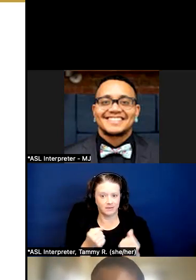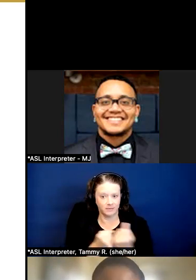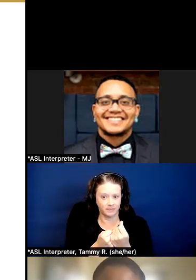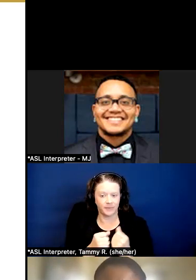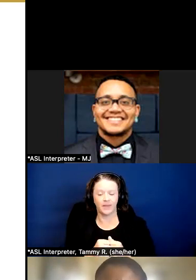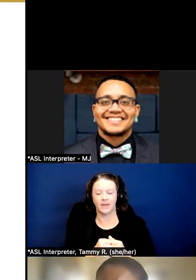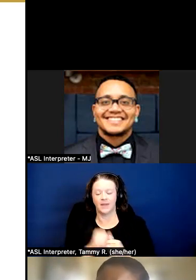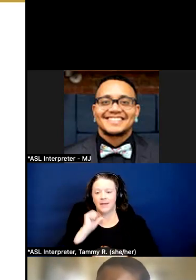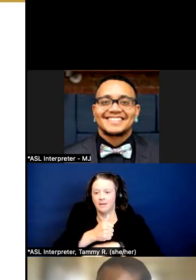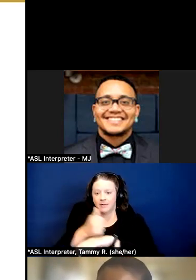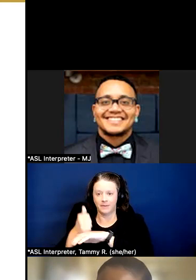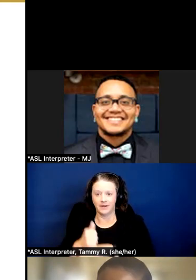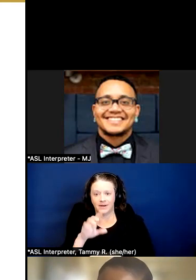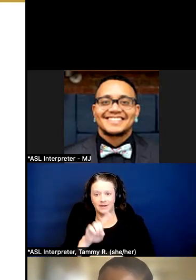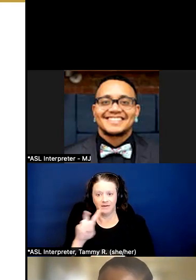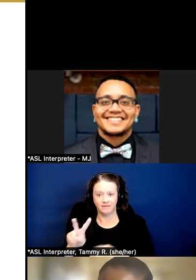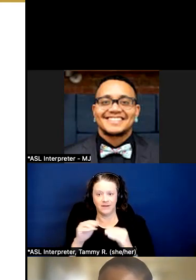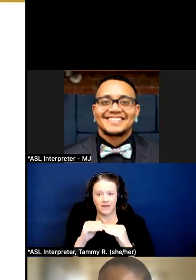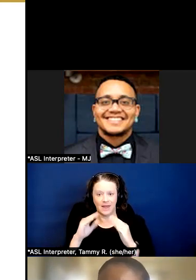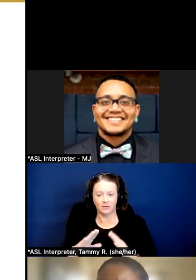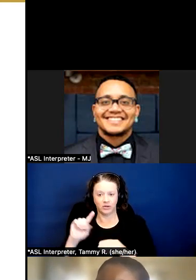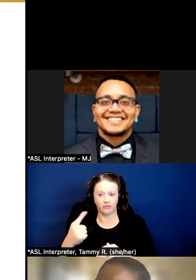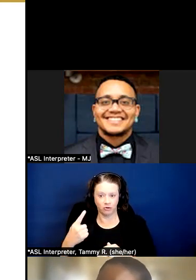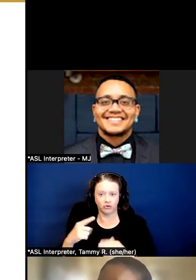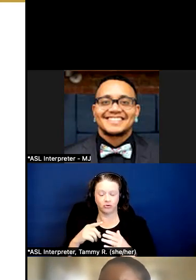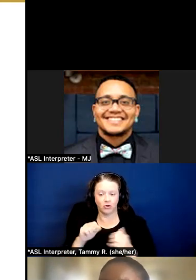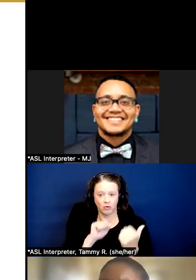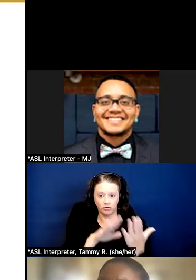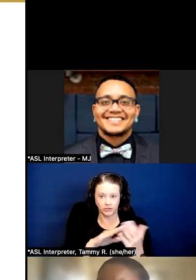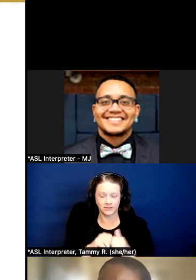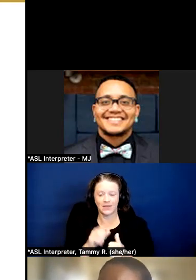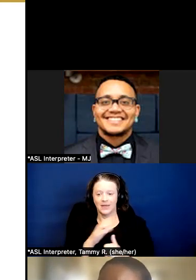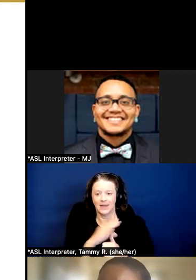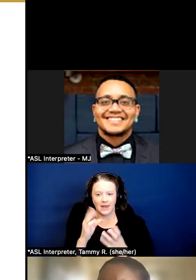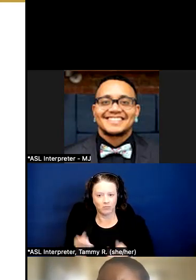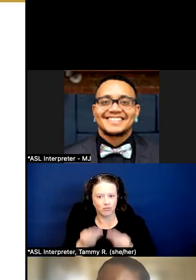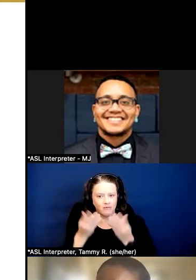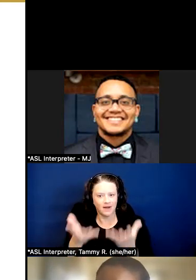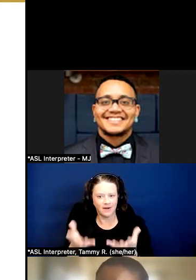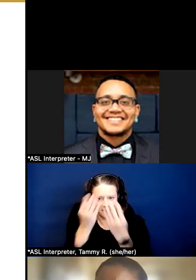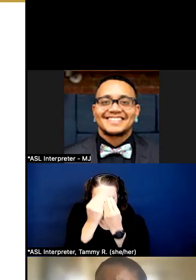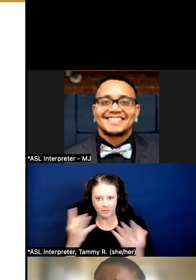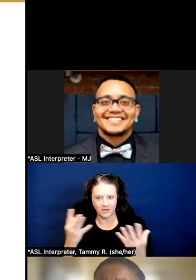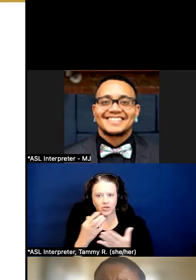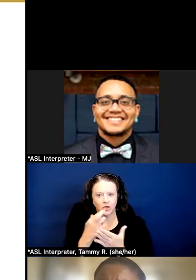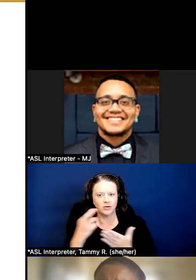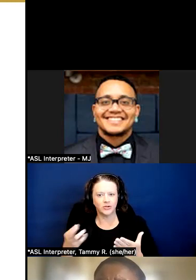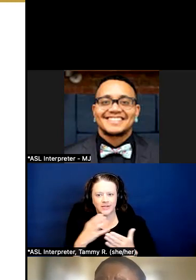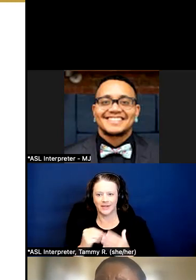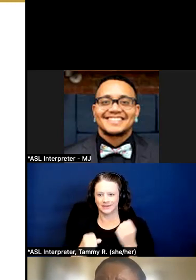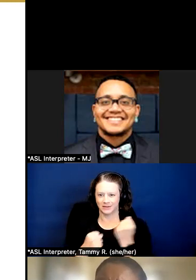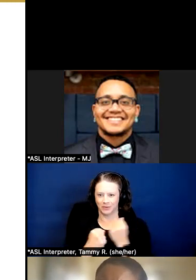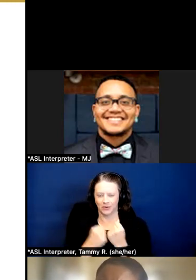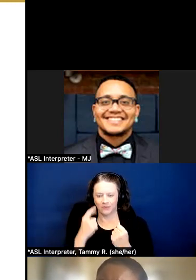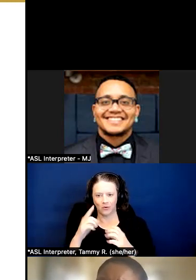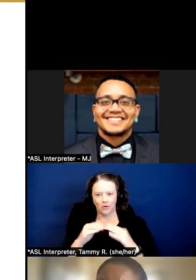implementing domestic violence housing first approaches, and providing information, resources, and support for